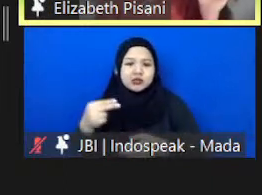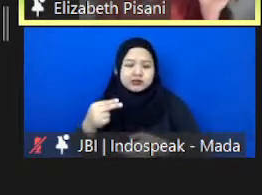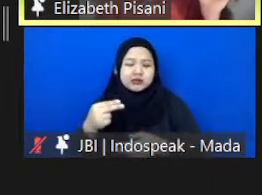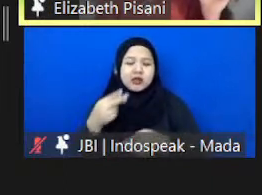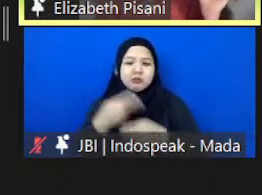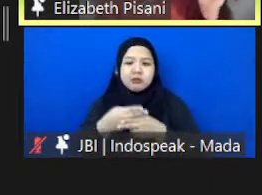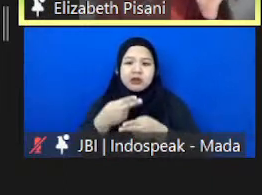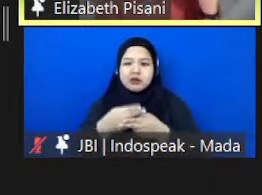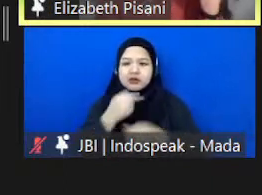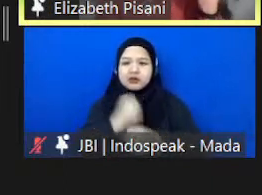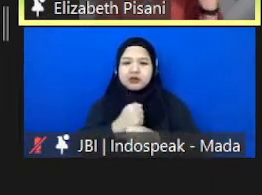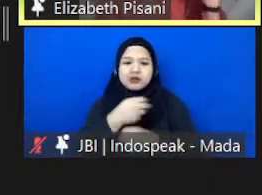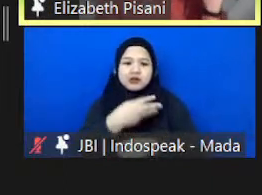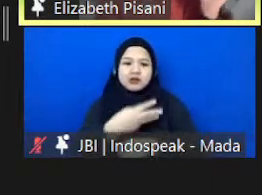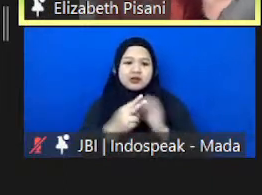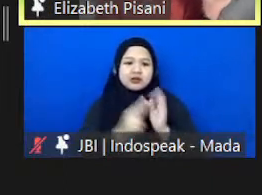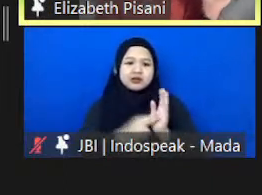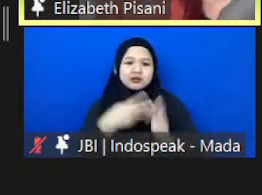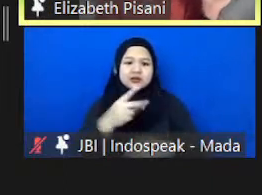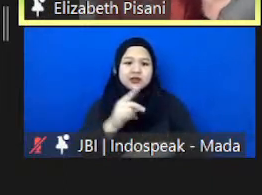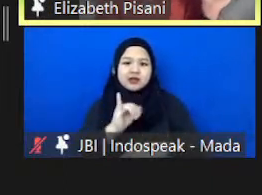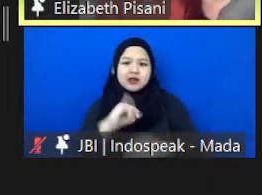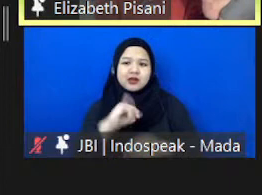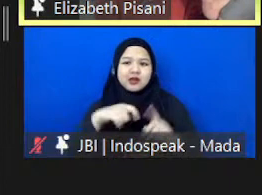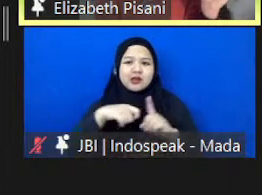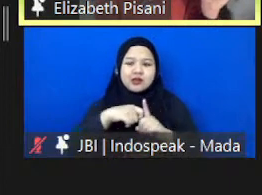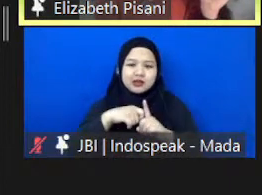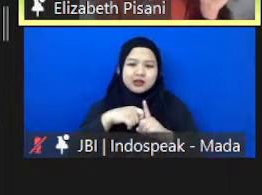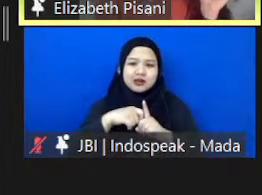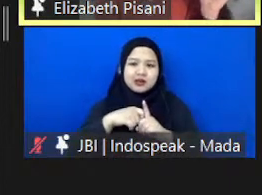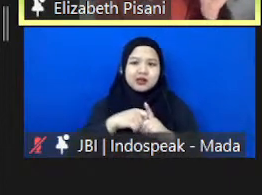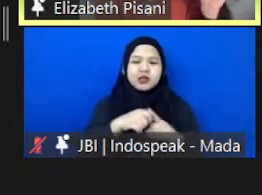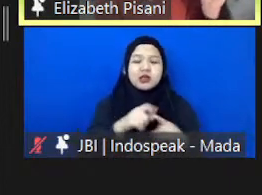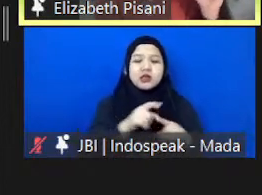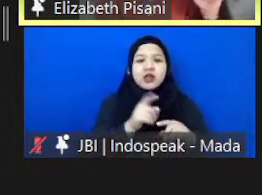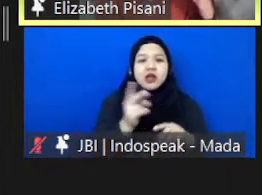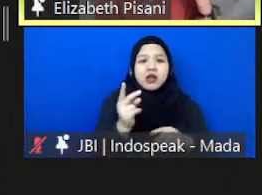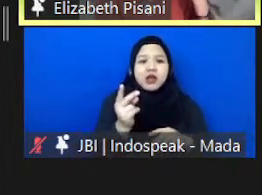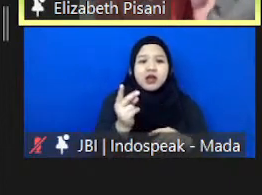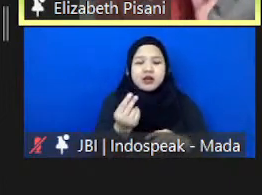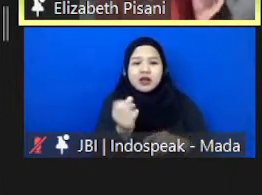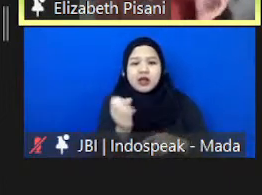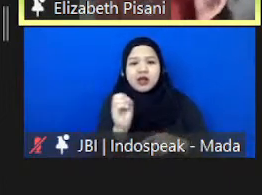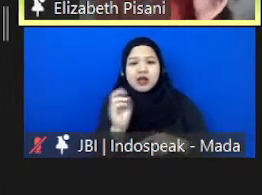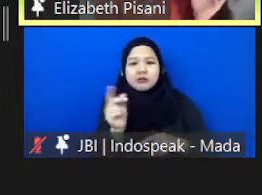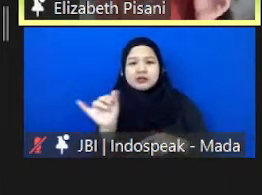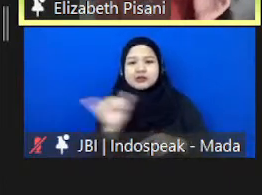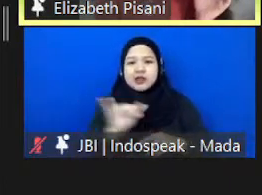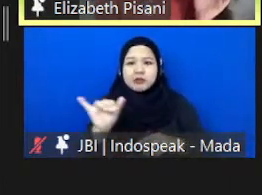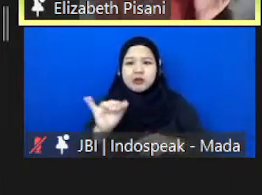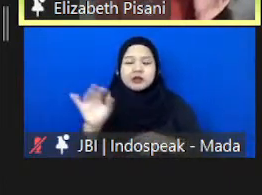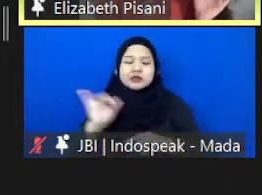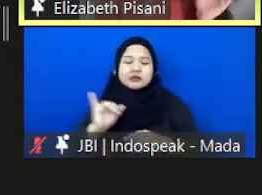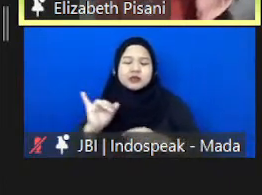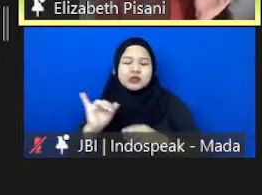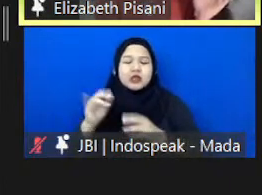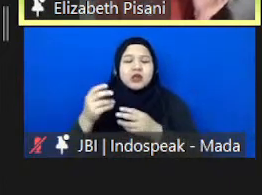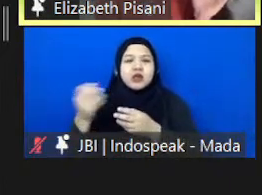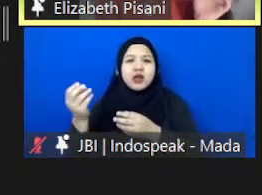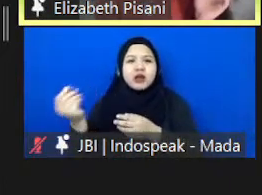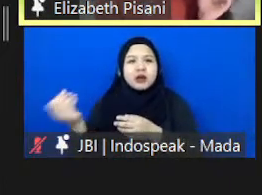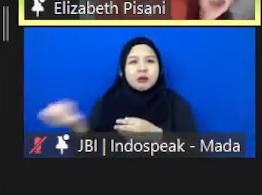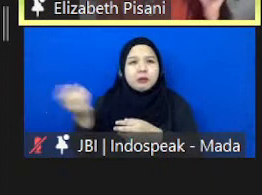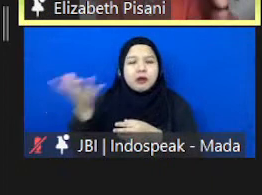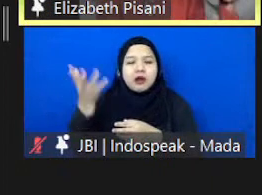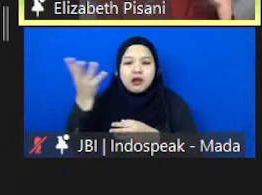big Indonesian companies selling branded products, those were the ones that were extraordinarily expensive compared to the rest of the